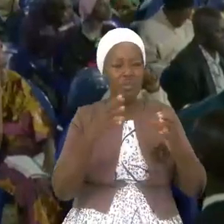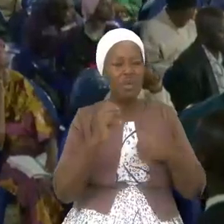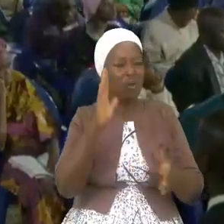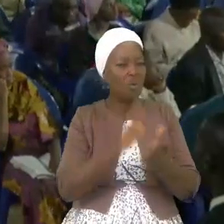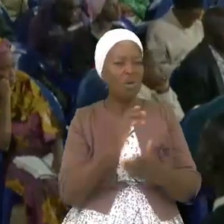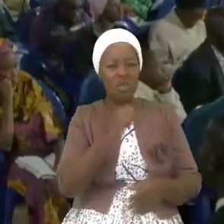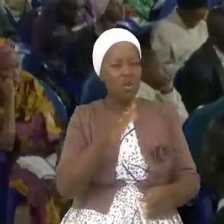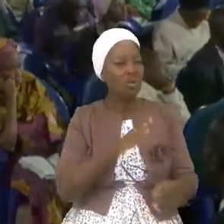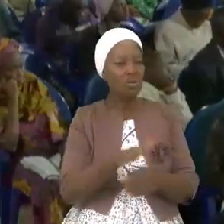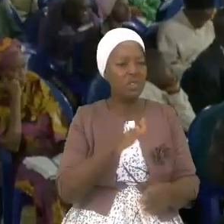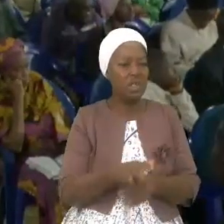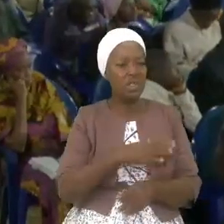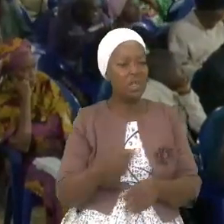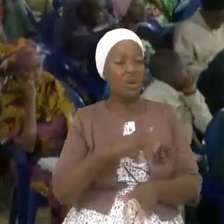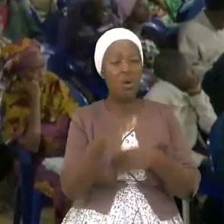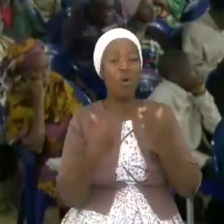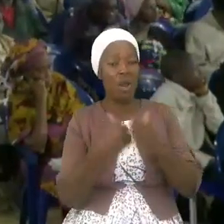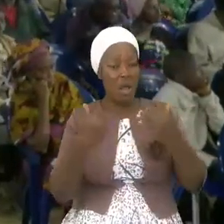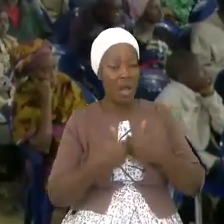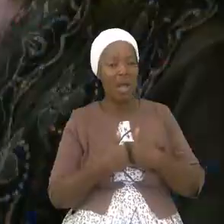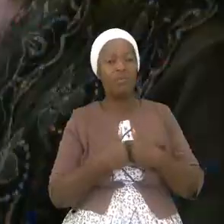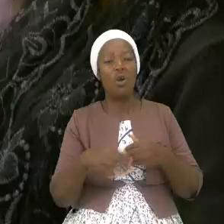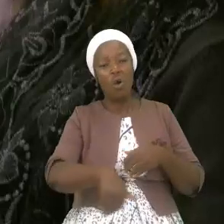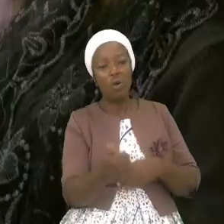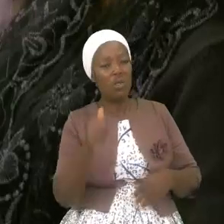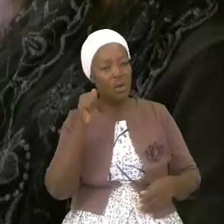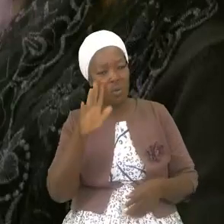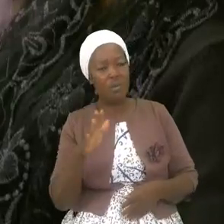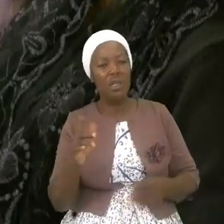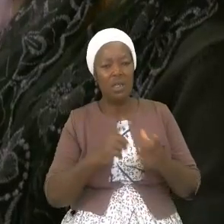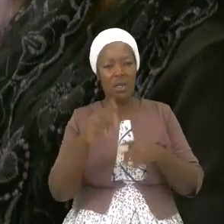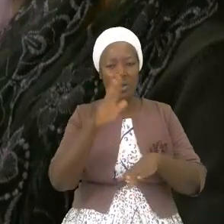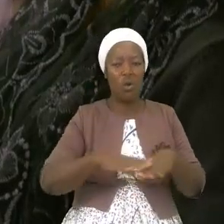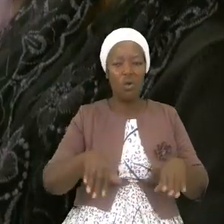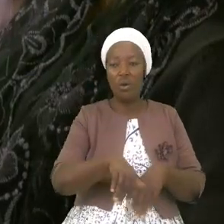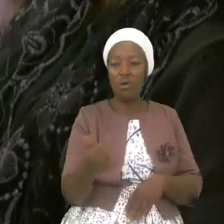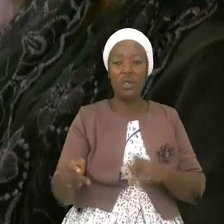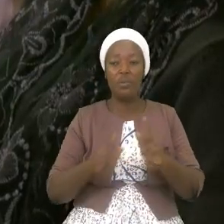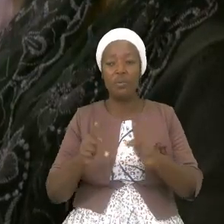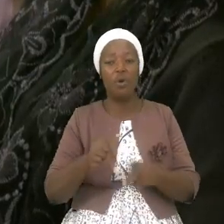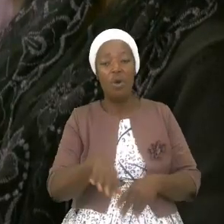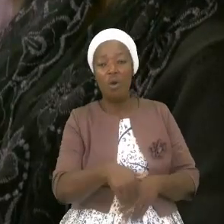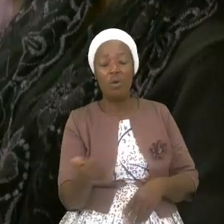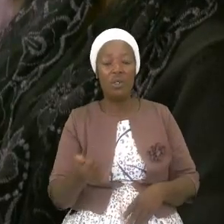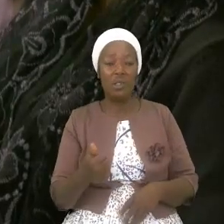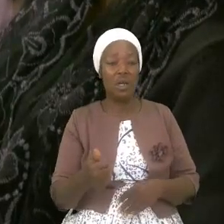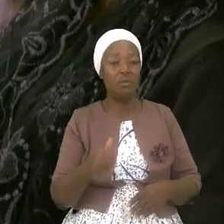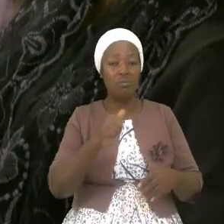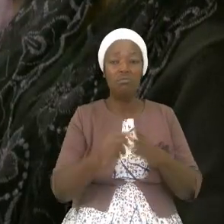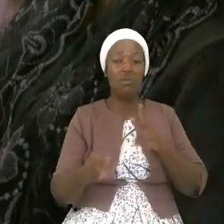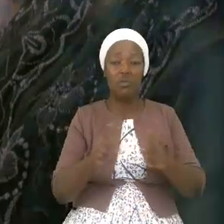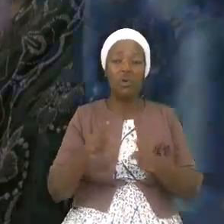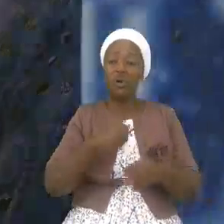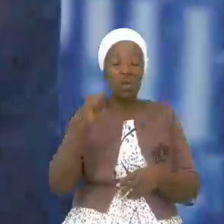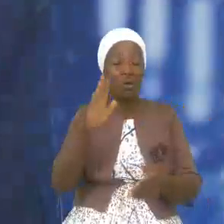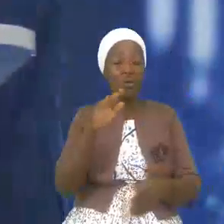the people, all the princes, all the wives, all the concubines, that they shall come and drink therein.